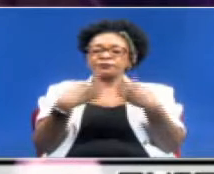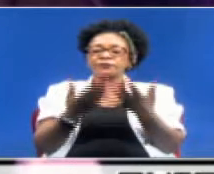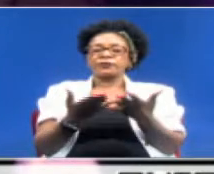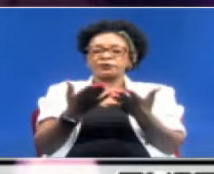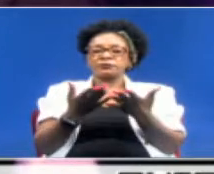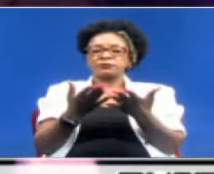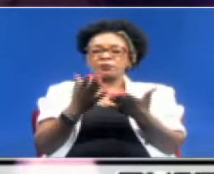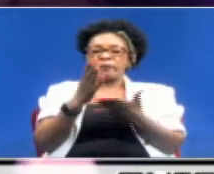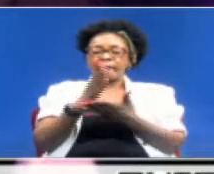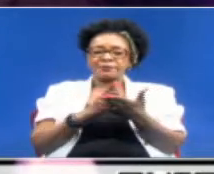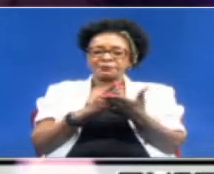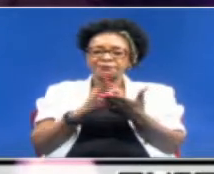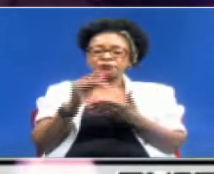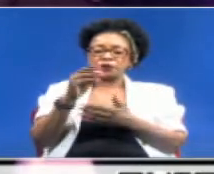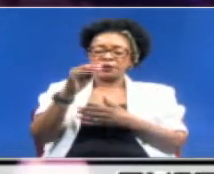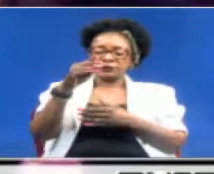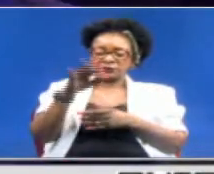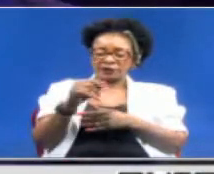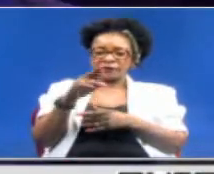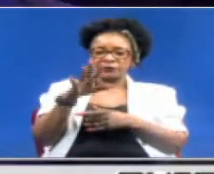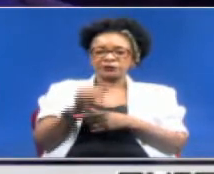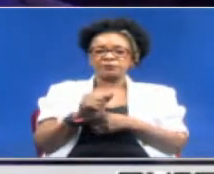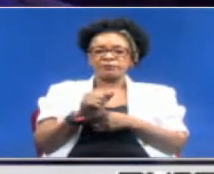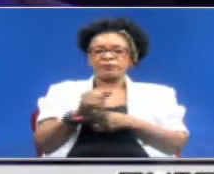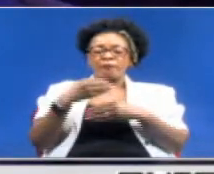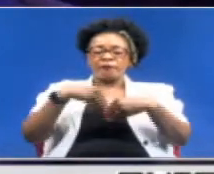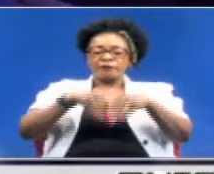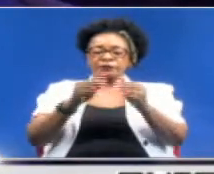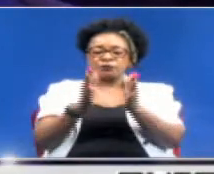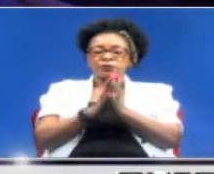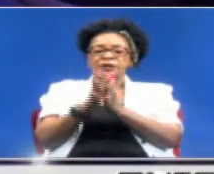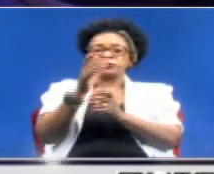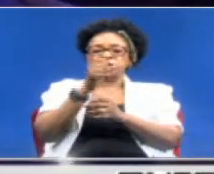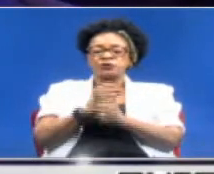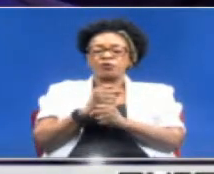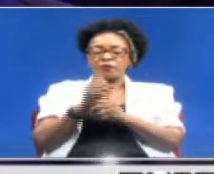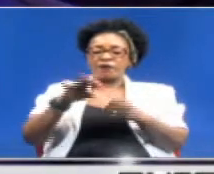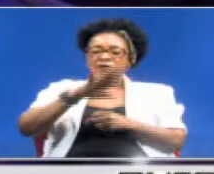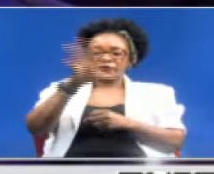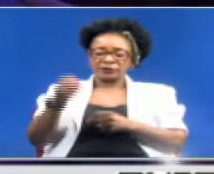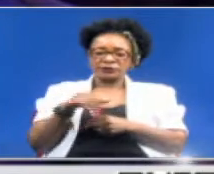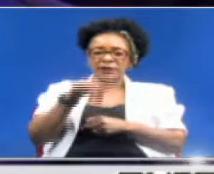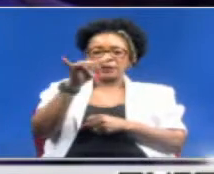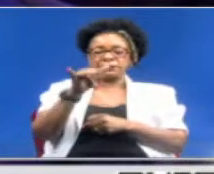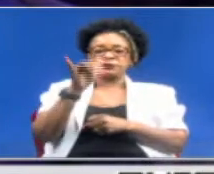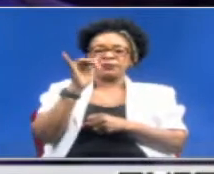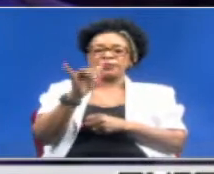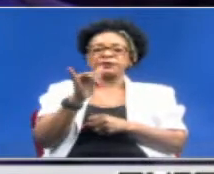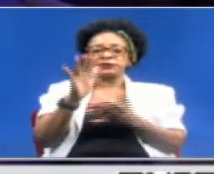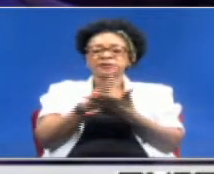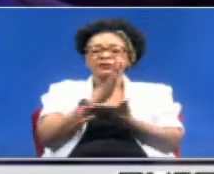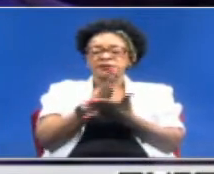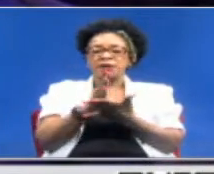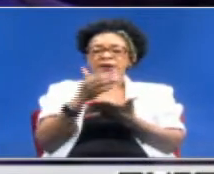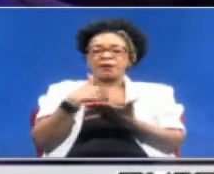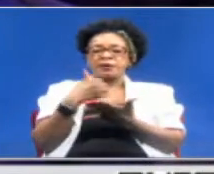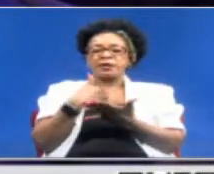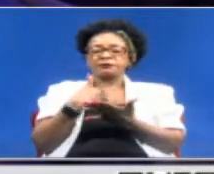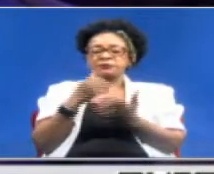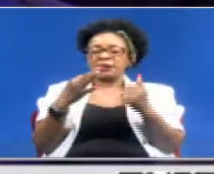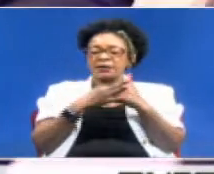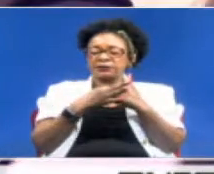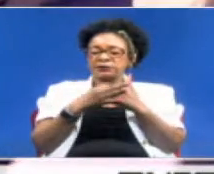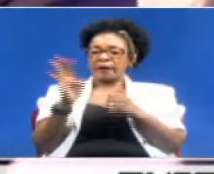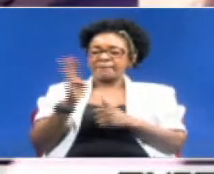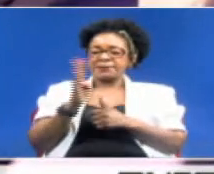sector's post-COVID-19 rebound. According to the Association of African Airlines, the continent's aviation sector suffered an $8 billion